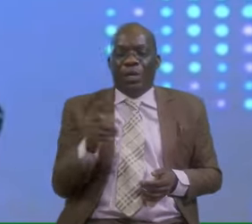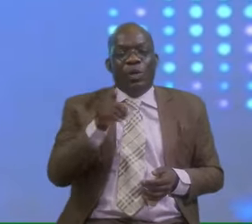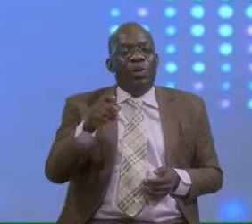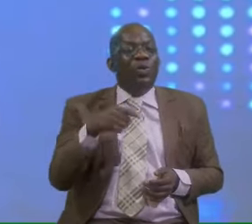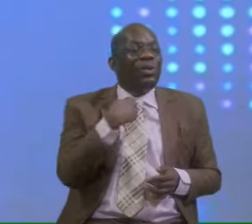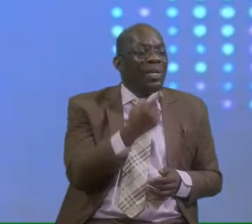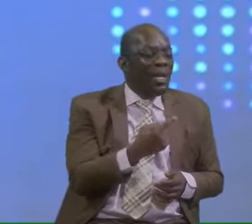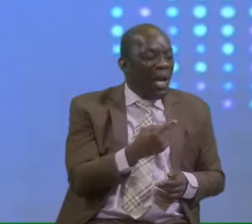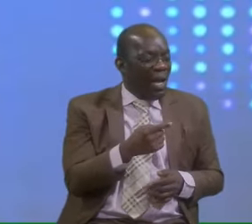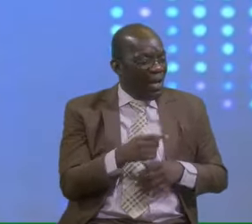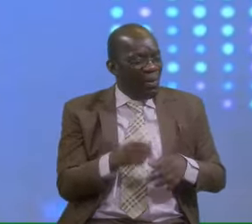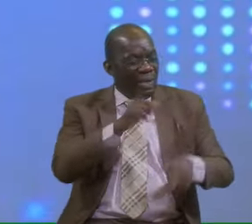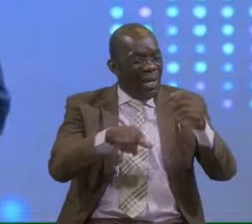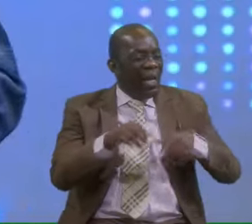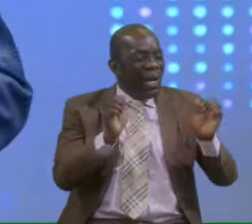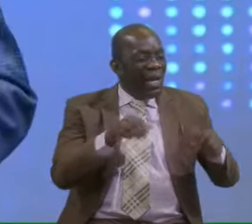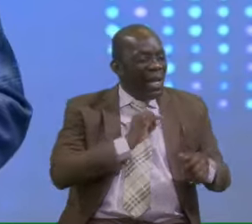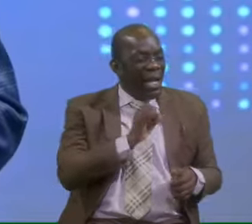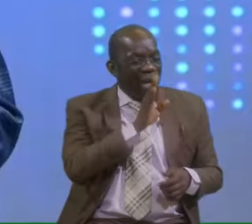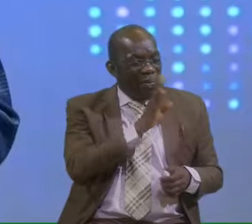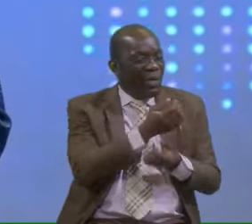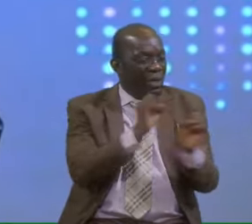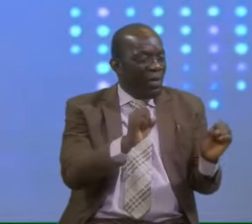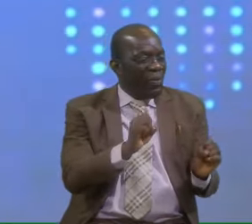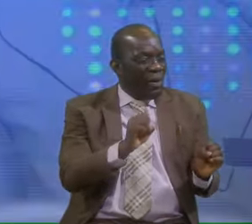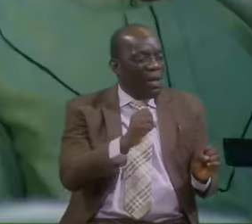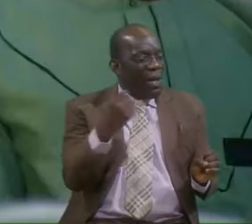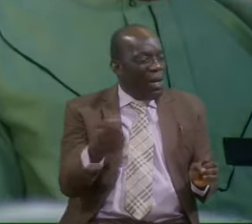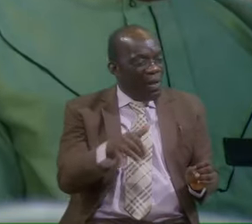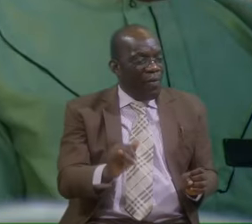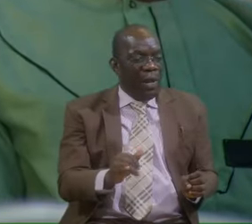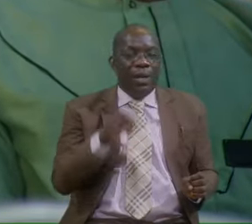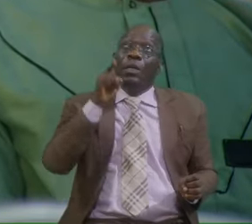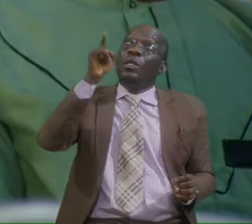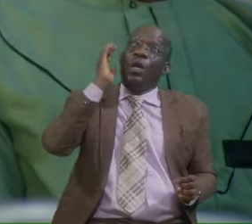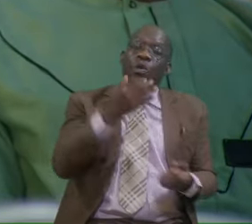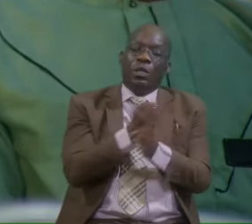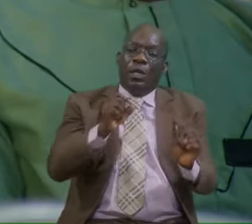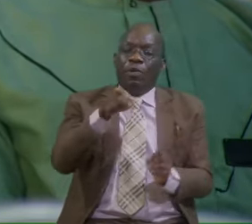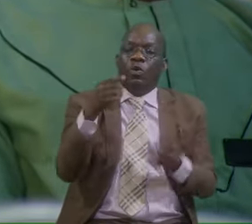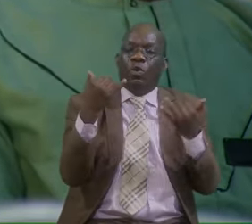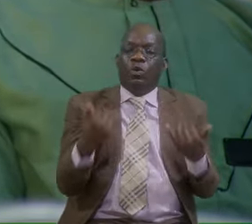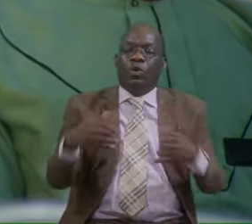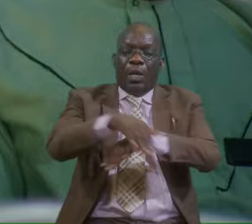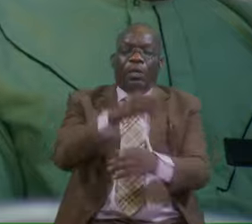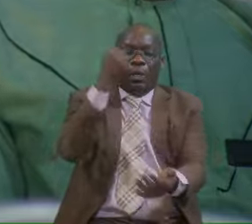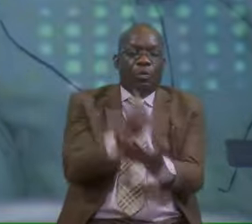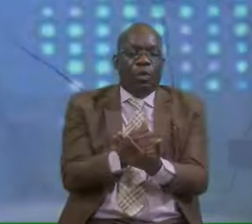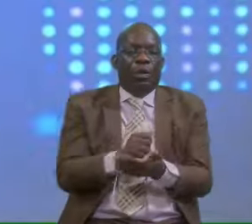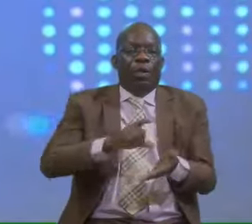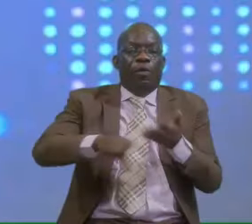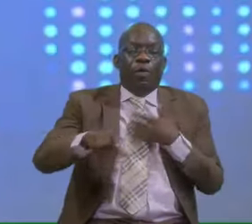be saved ever? It will save you tonight. Look at verse 26. In verse 26,